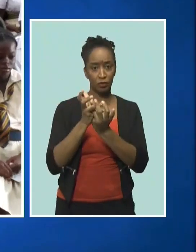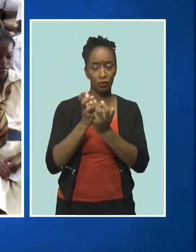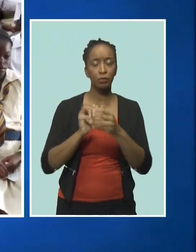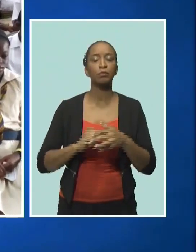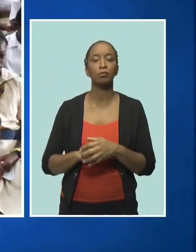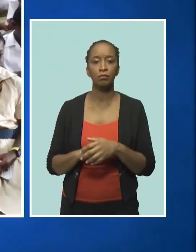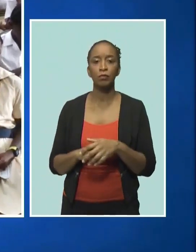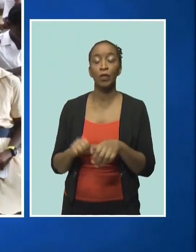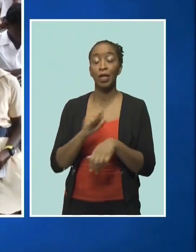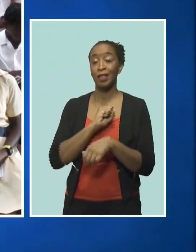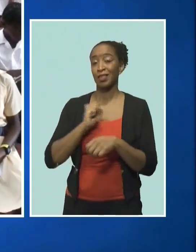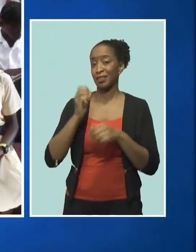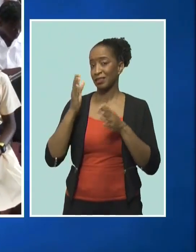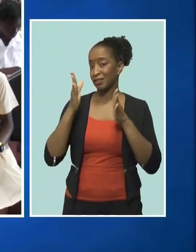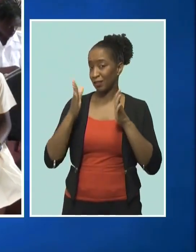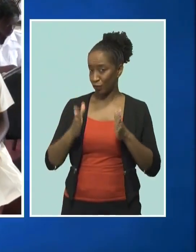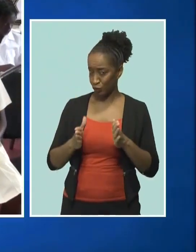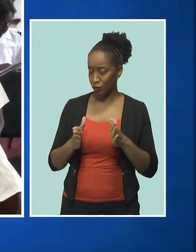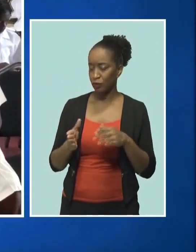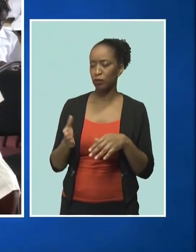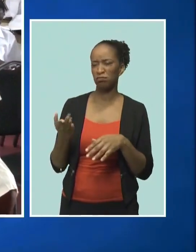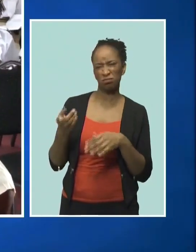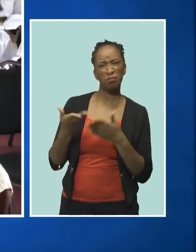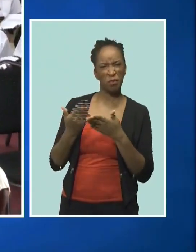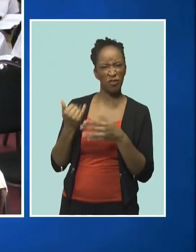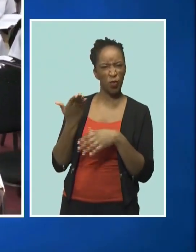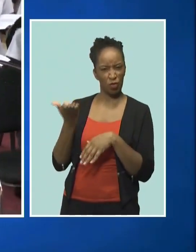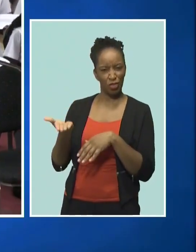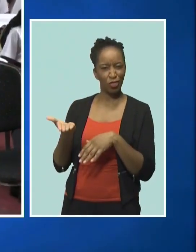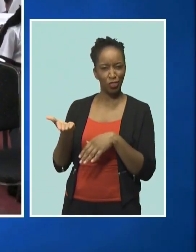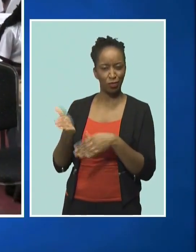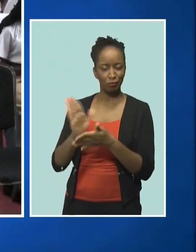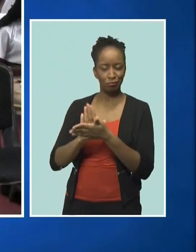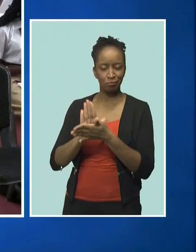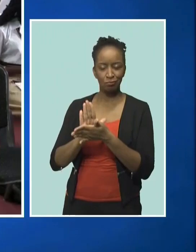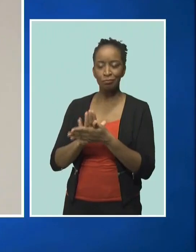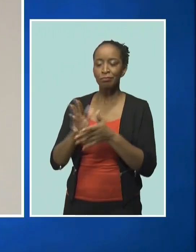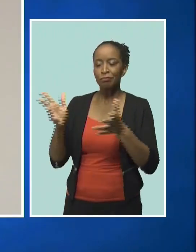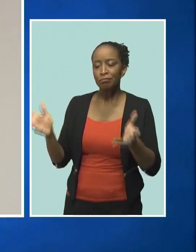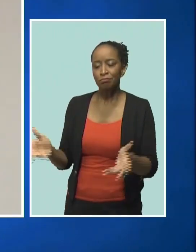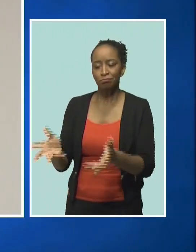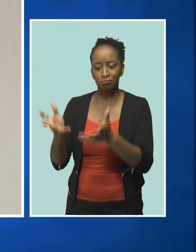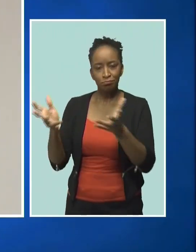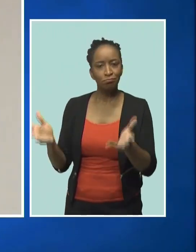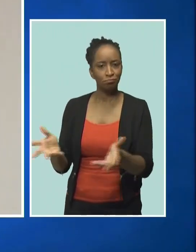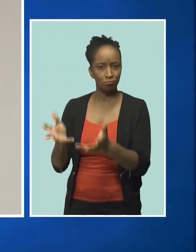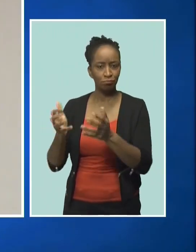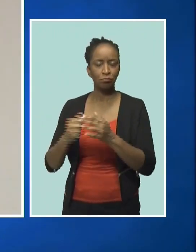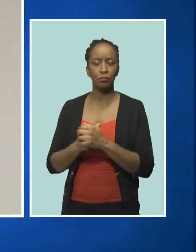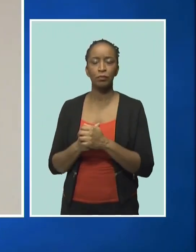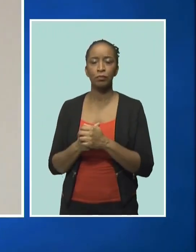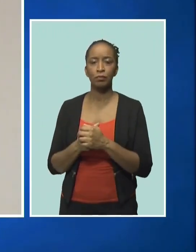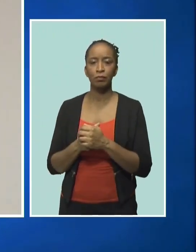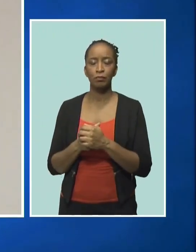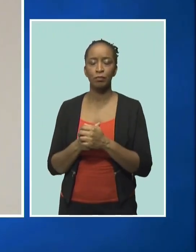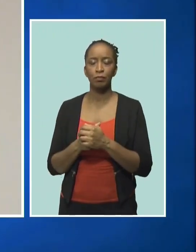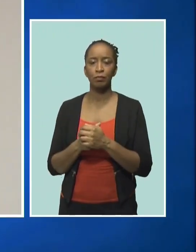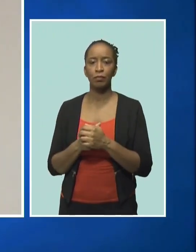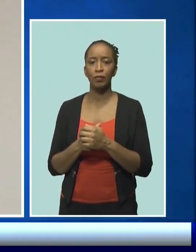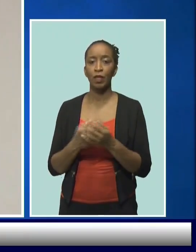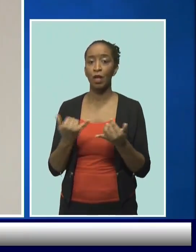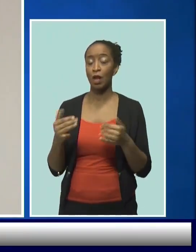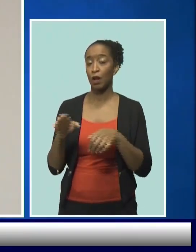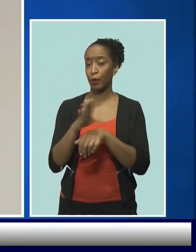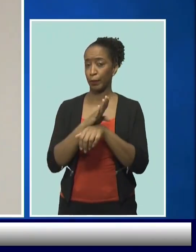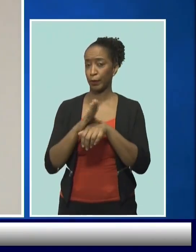student, wants them, along with teachers, to build out the school's academic prowess. Barbados must now become a hub